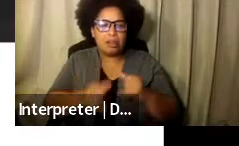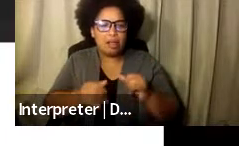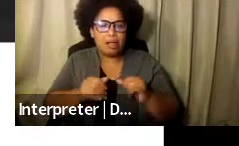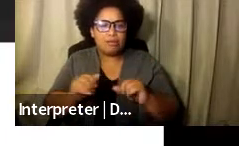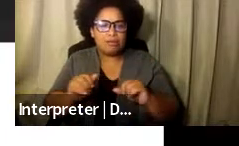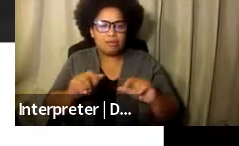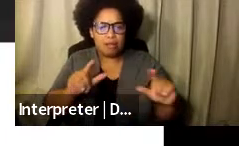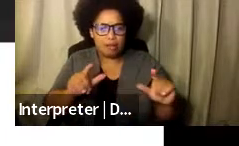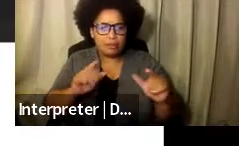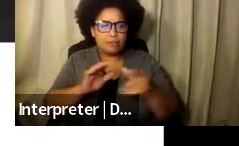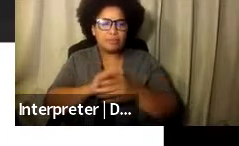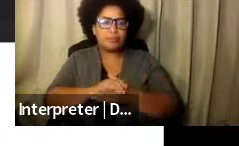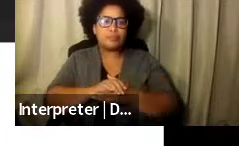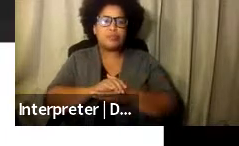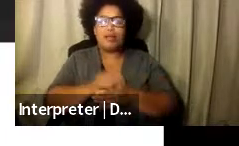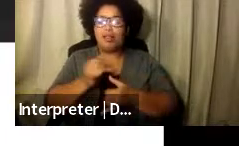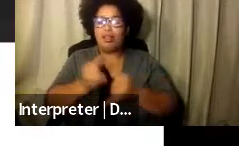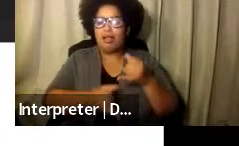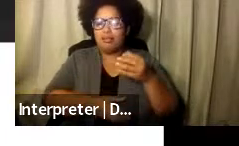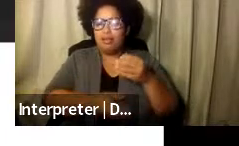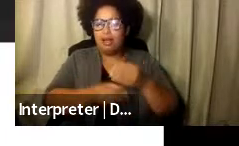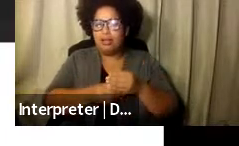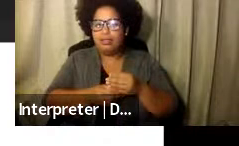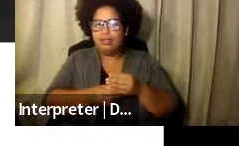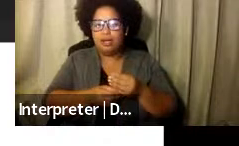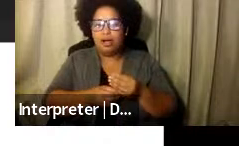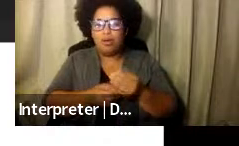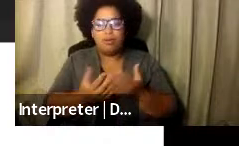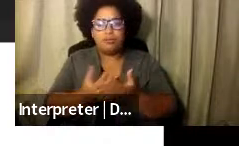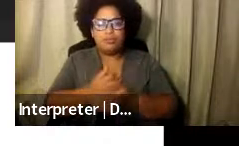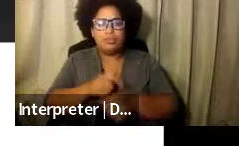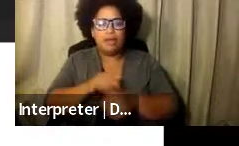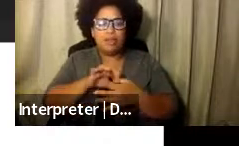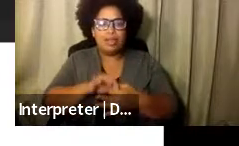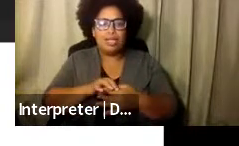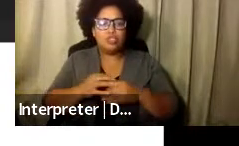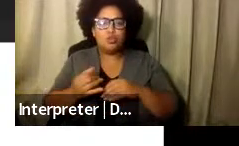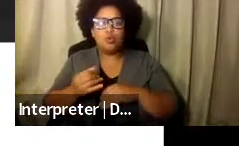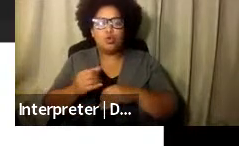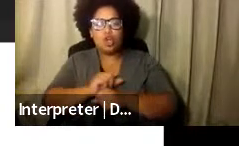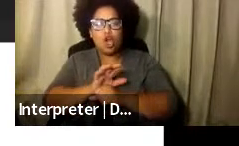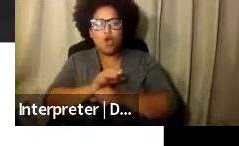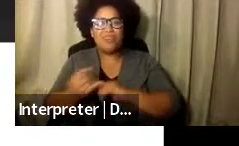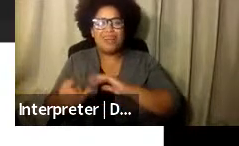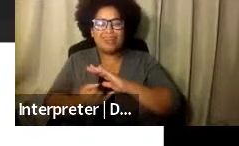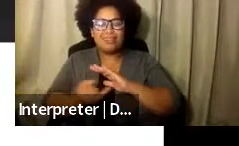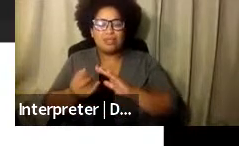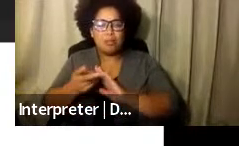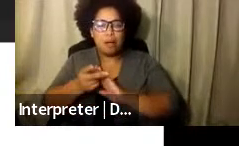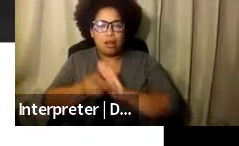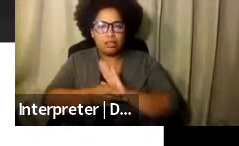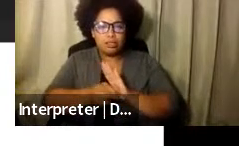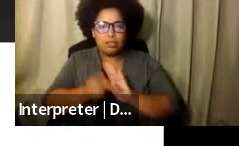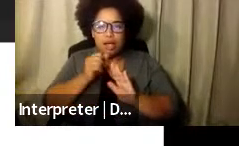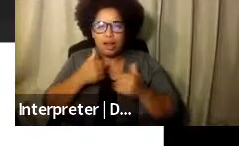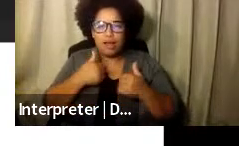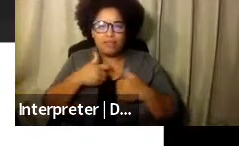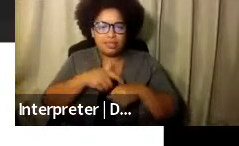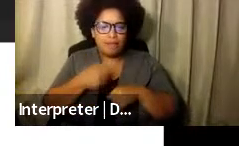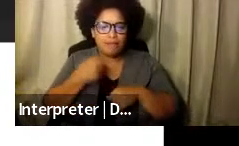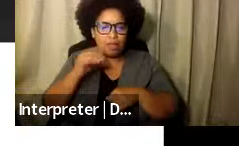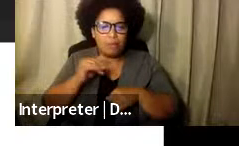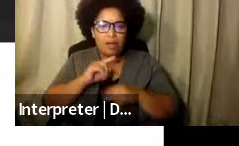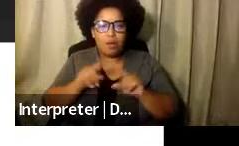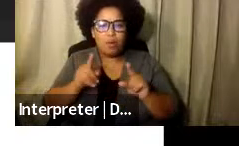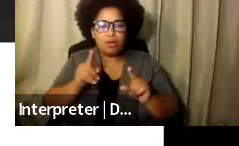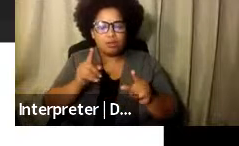Yeah, so one other thing I'll add, I wanted to spend some time on isolation, COVID isolation policy tonight. We don't really have time for that, but I just wanted to